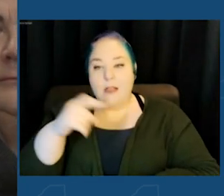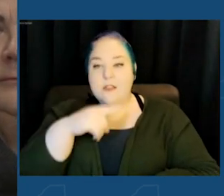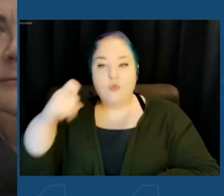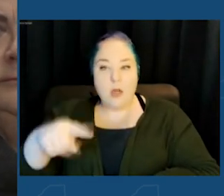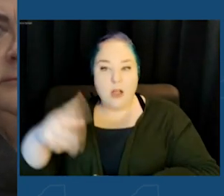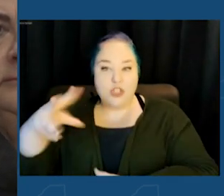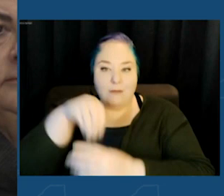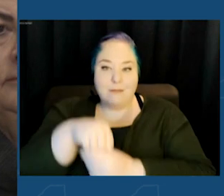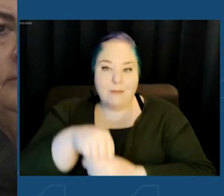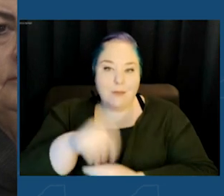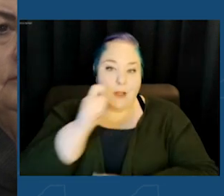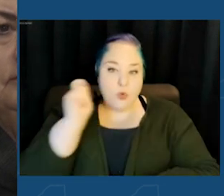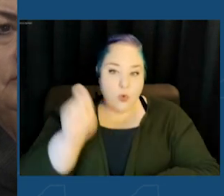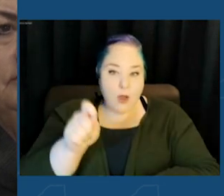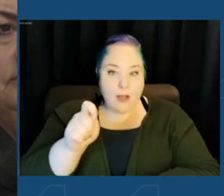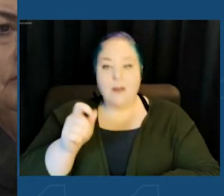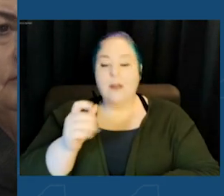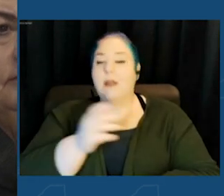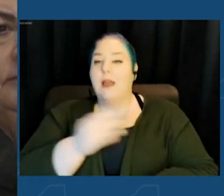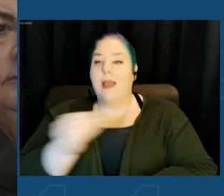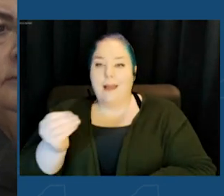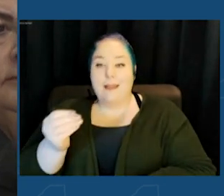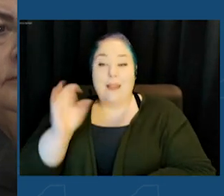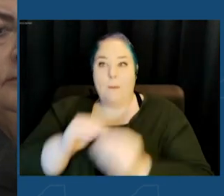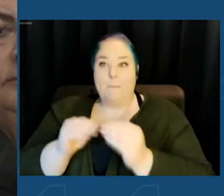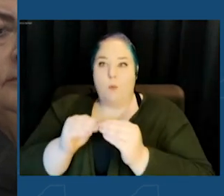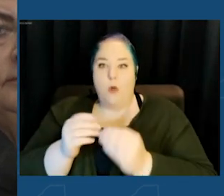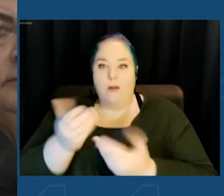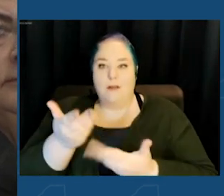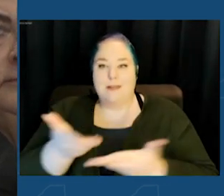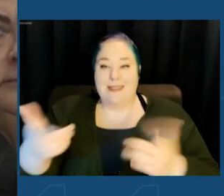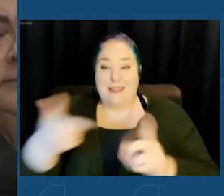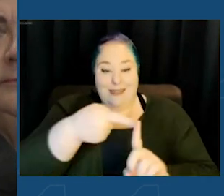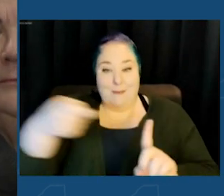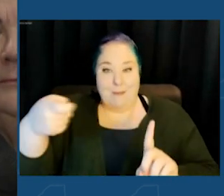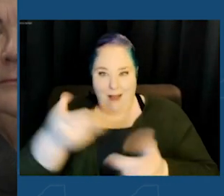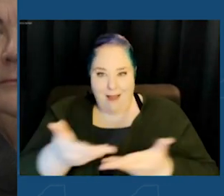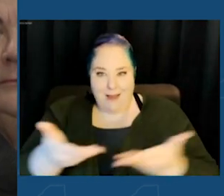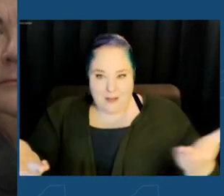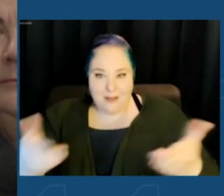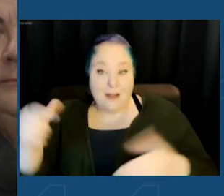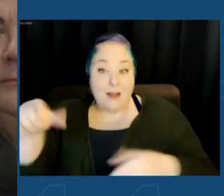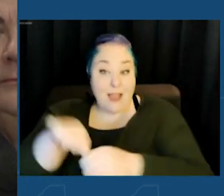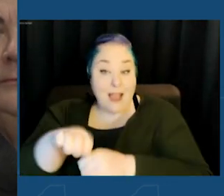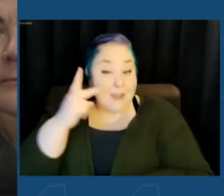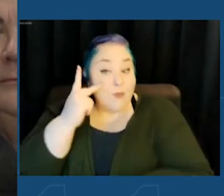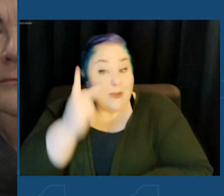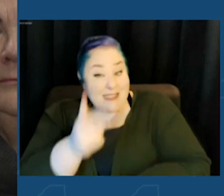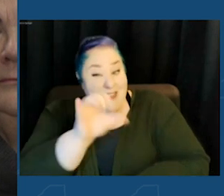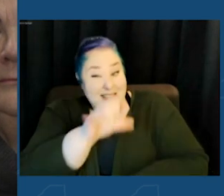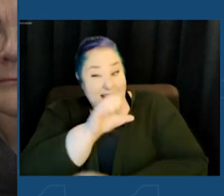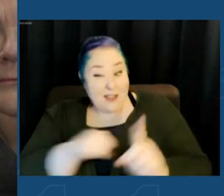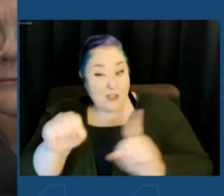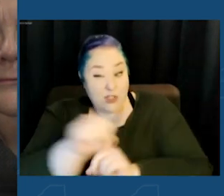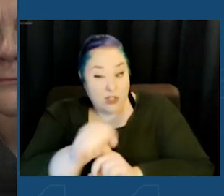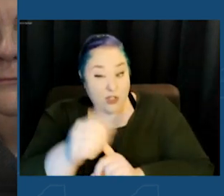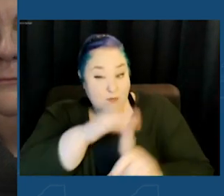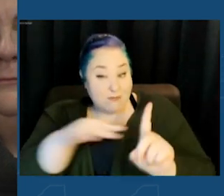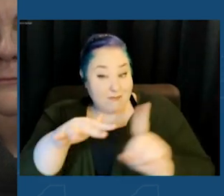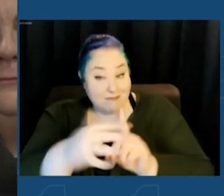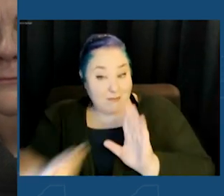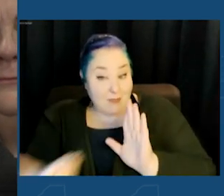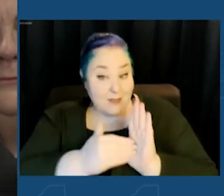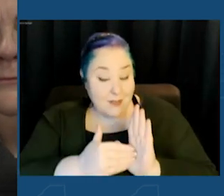Ukraine tightening the supply around the globe we're going to keep an eye on that if we do see circumstances where you know the prices